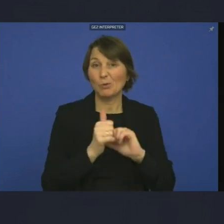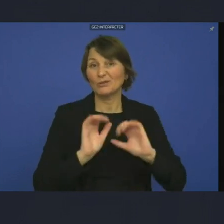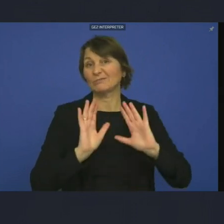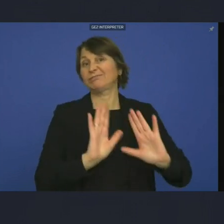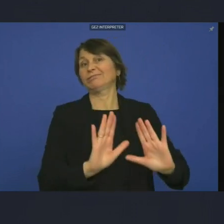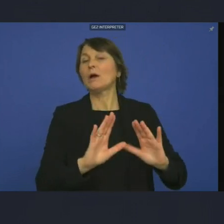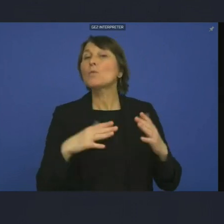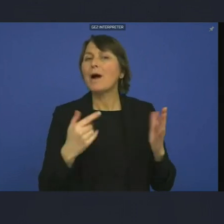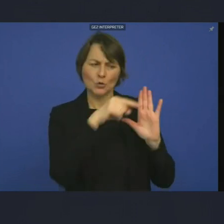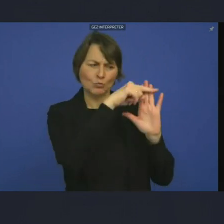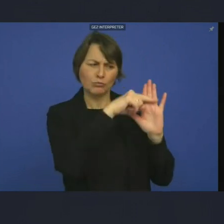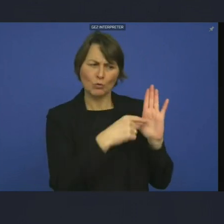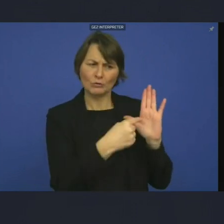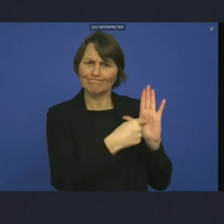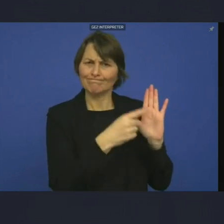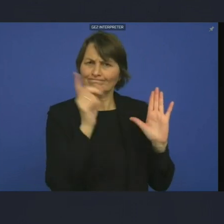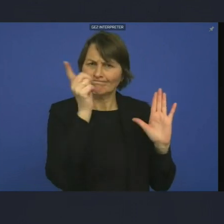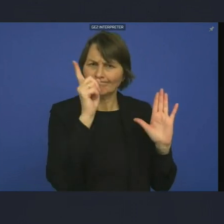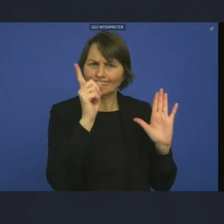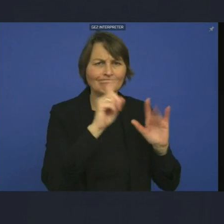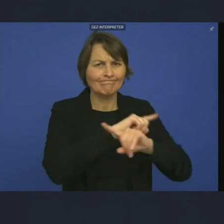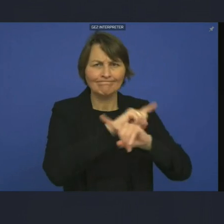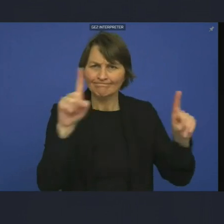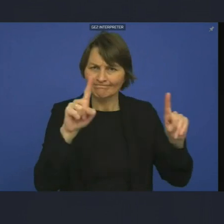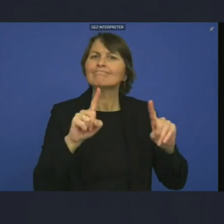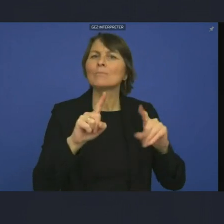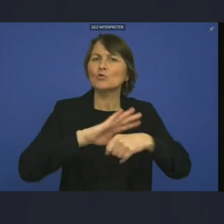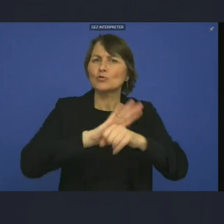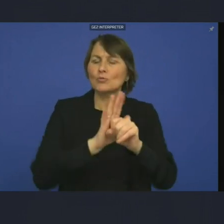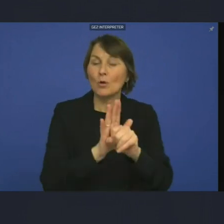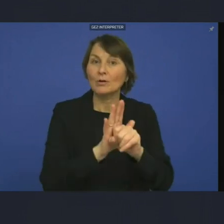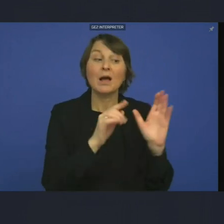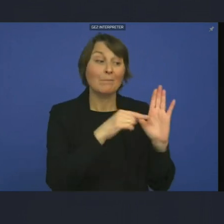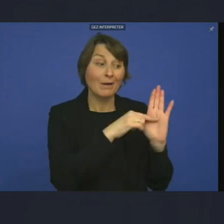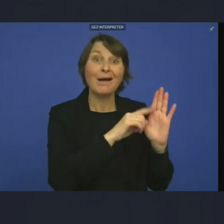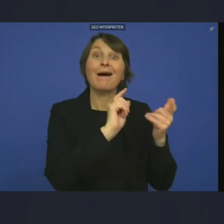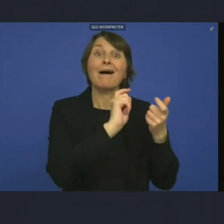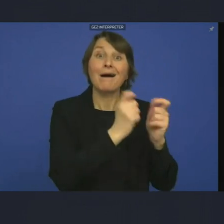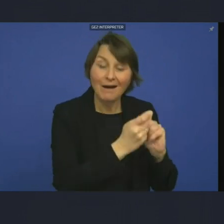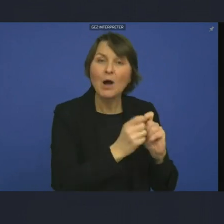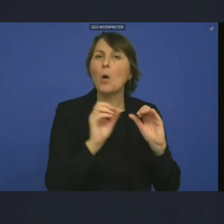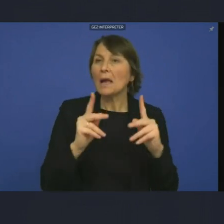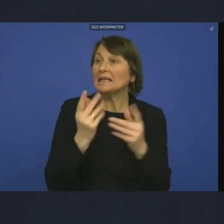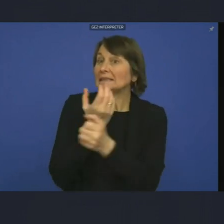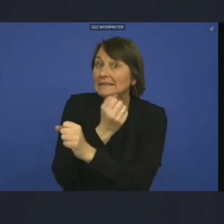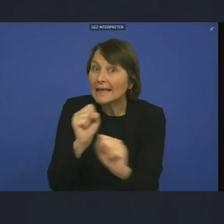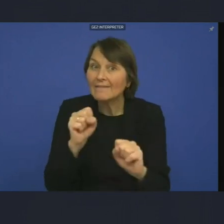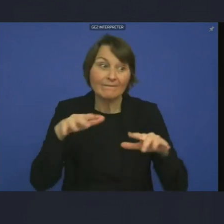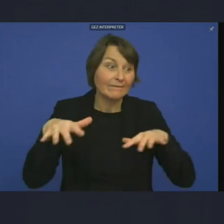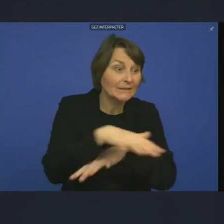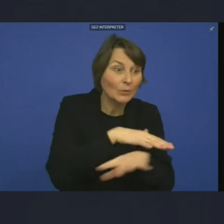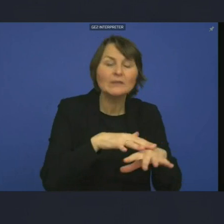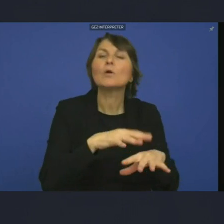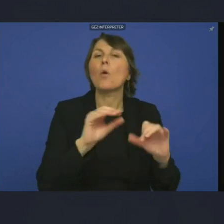still interested to continue when it was safe and possible. So also in this regard, it was a good experiment